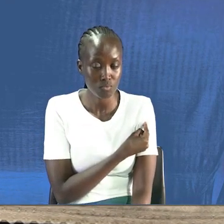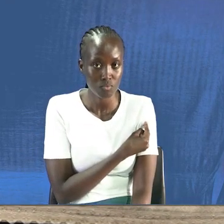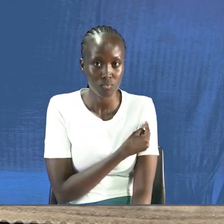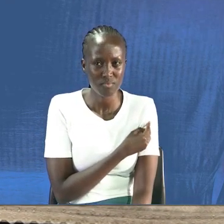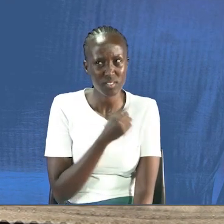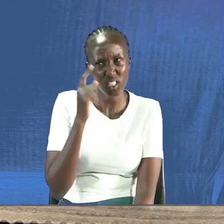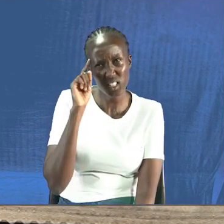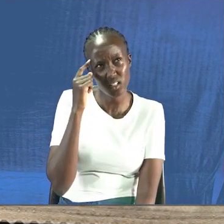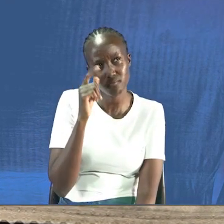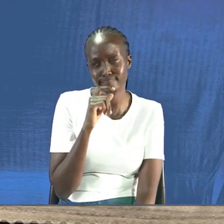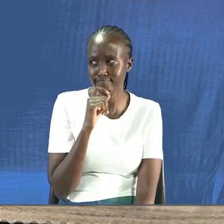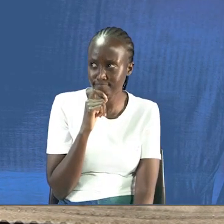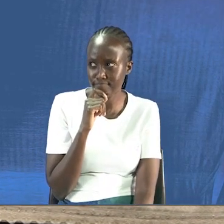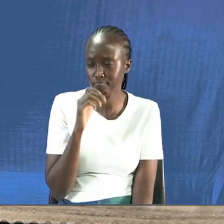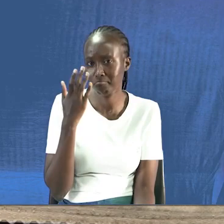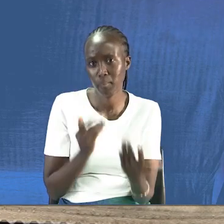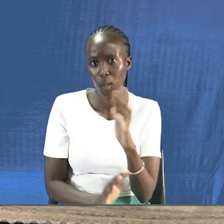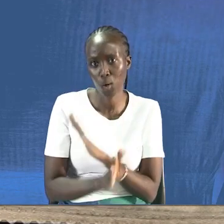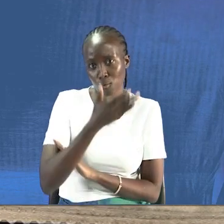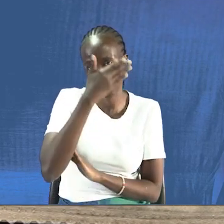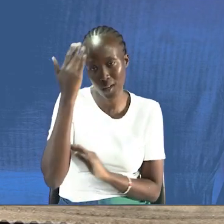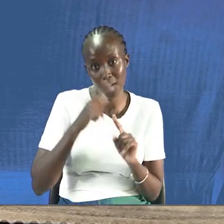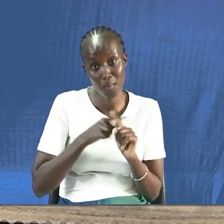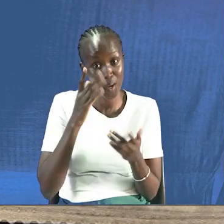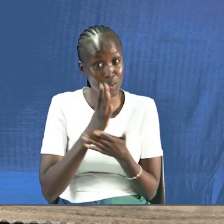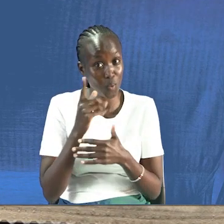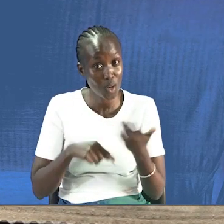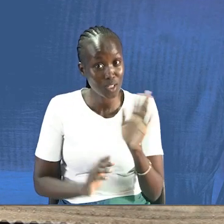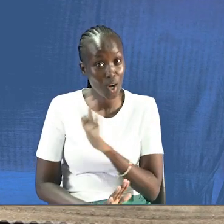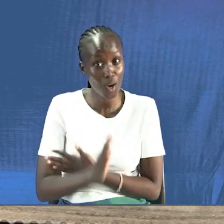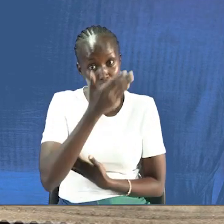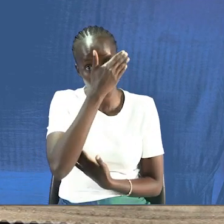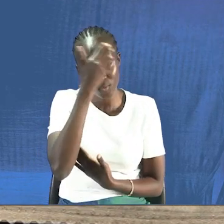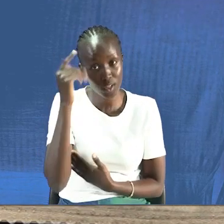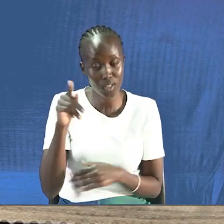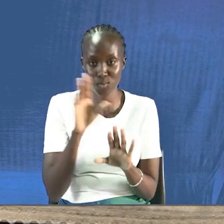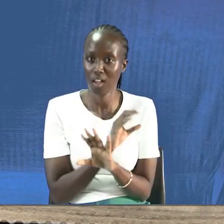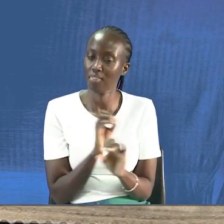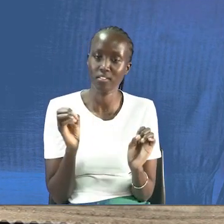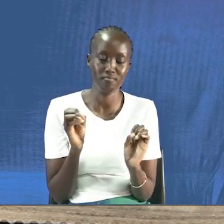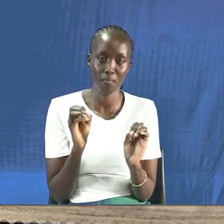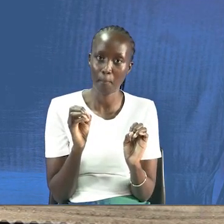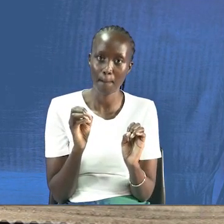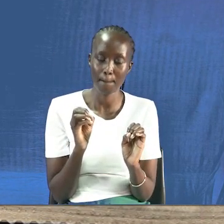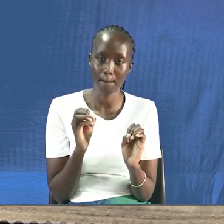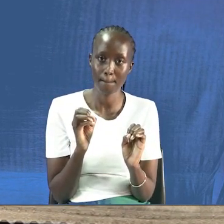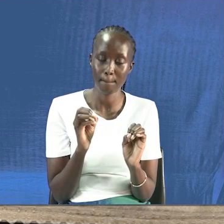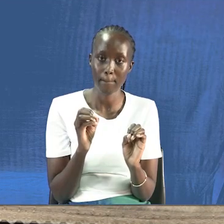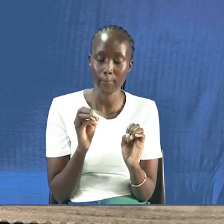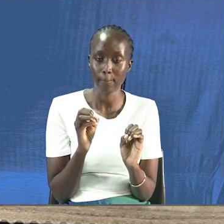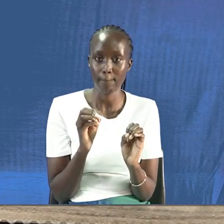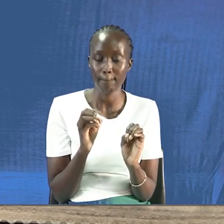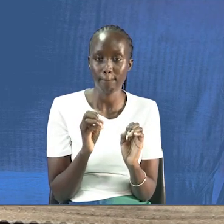and thinking that the Lord has forgotten you. The Lord has not forgotten you. It would have been worse. And that is why, you